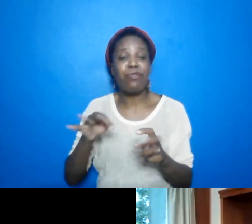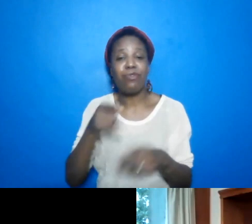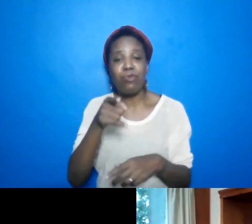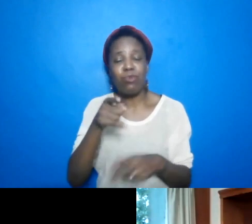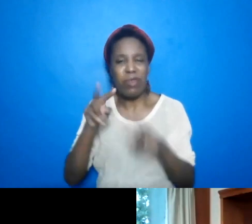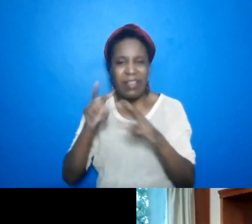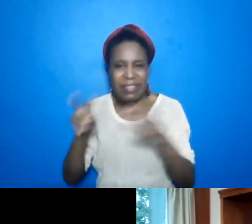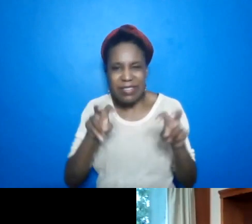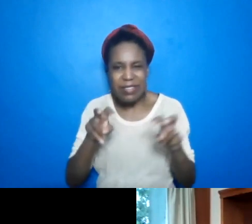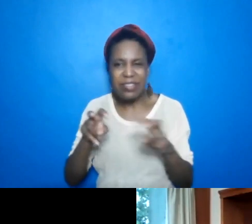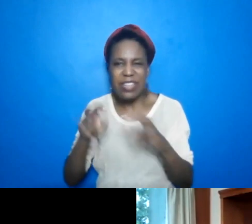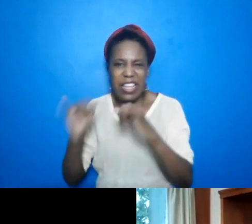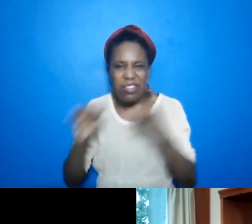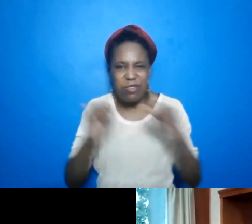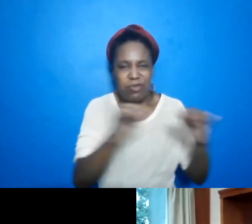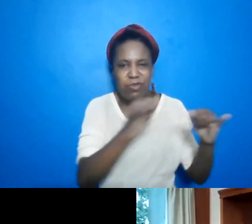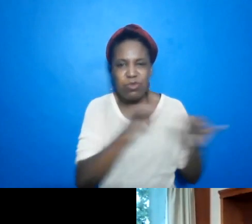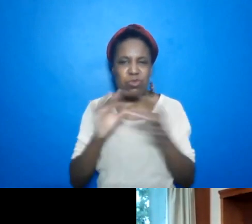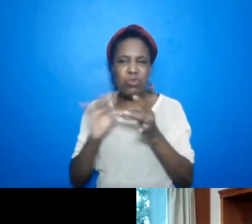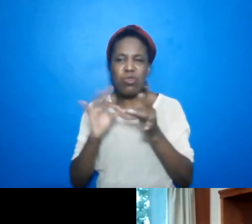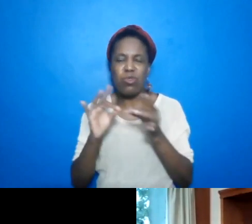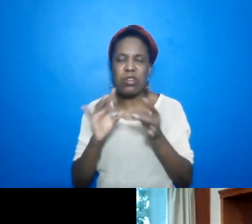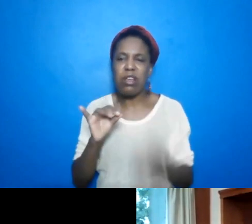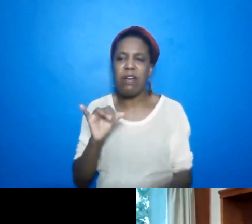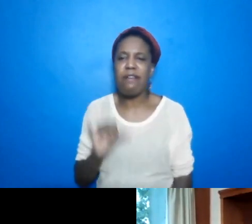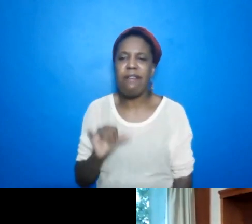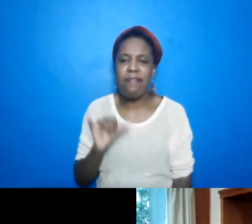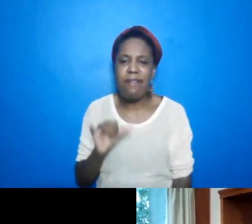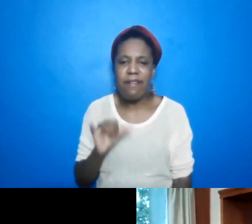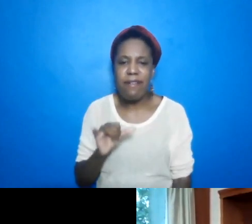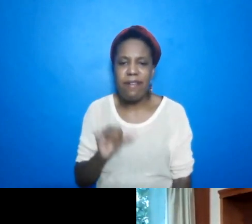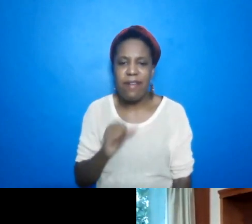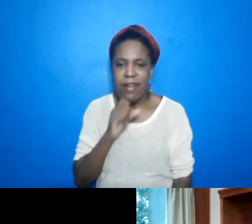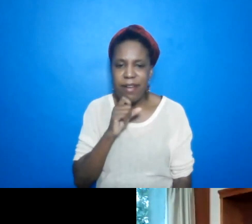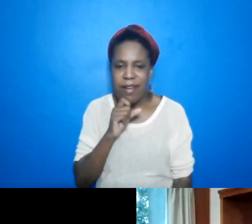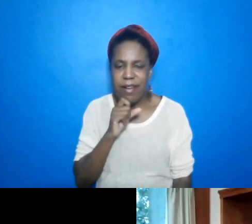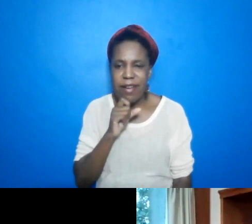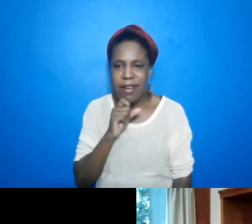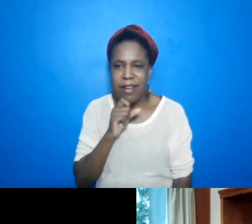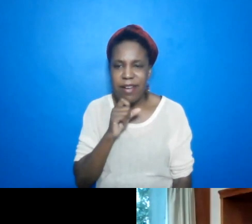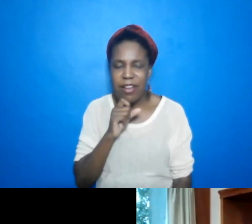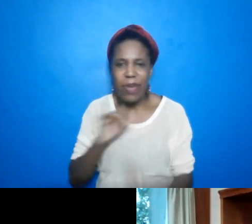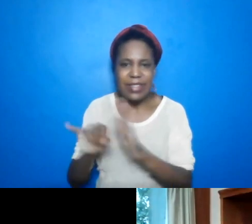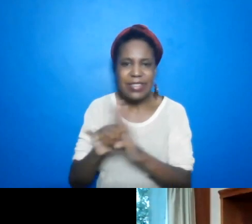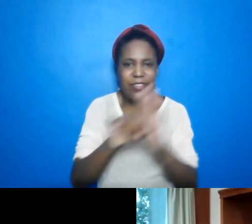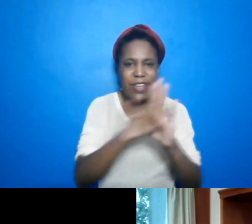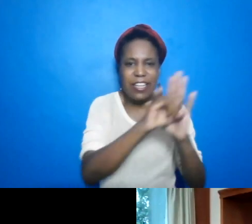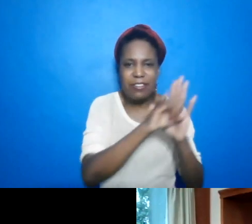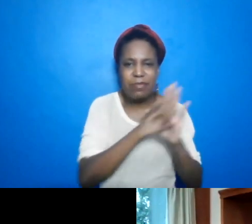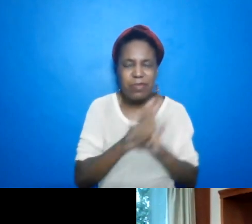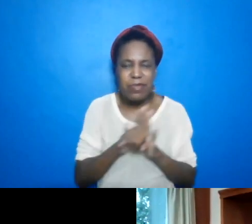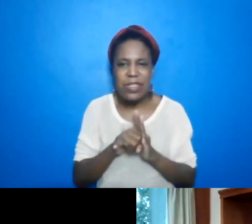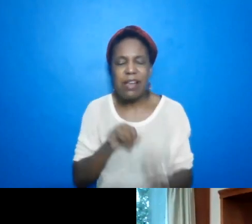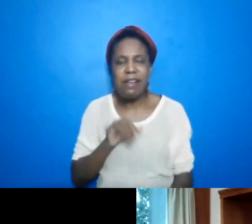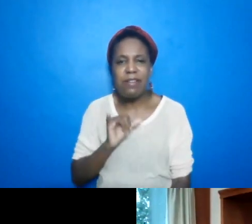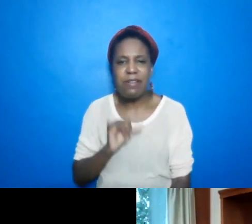narrative frame. And so that's why we're digging deeper to understand what the narrative is that makes each of those